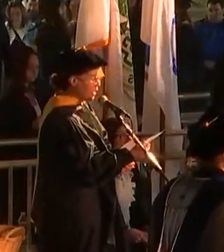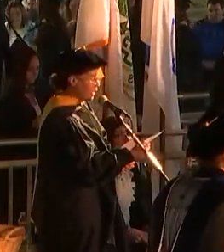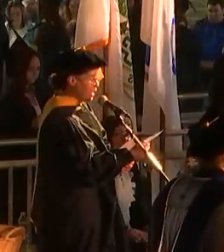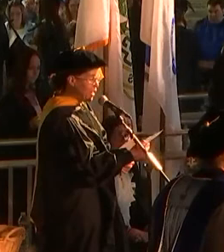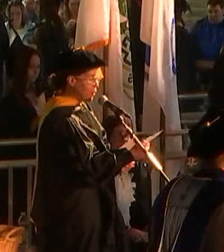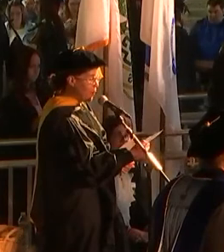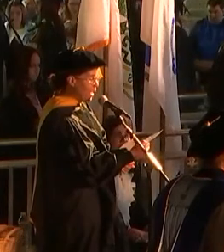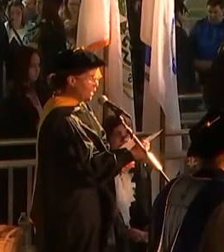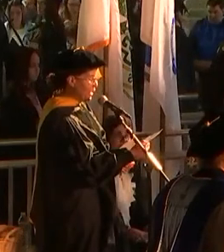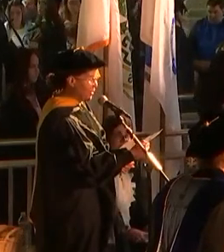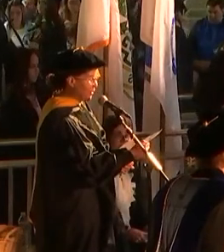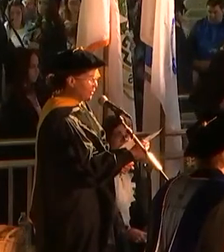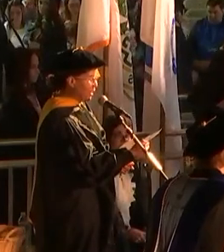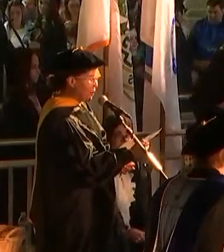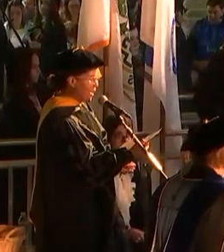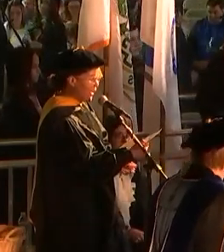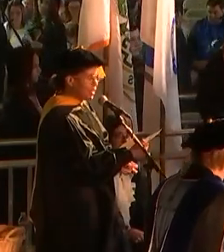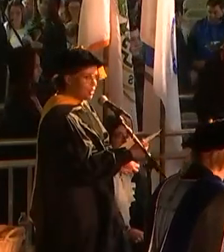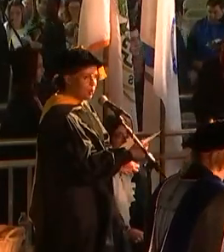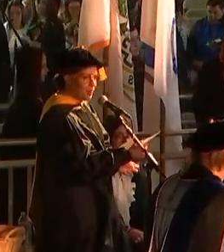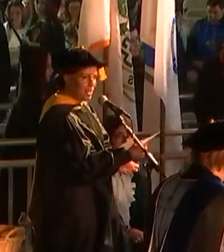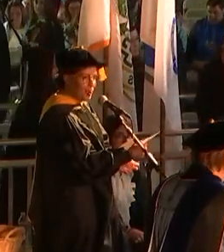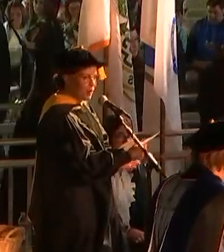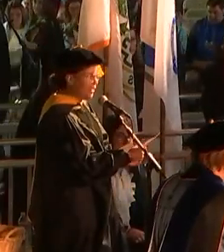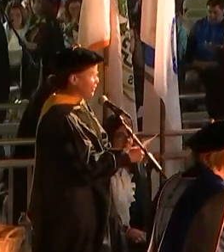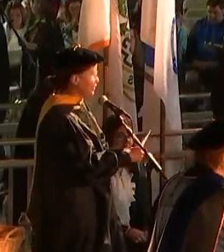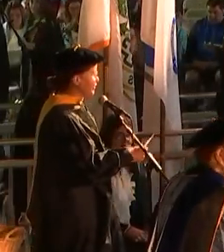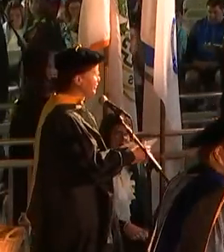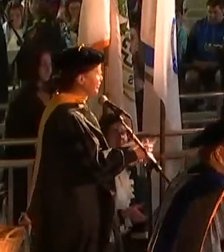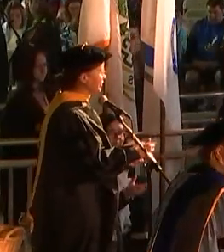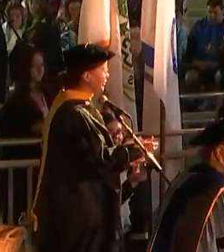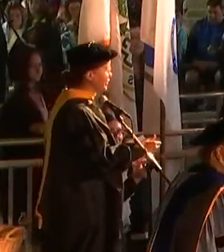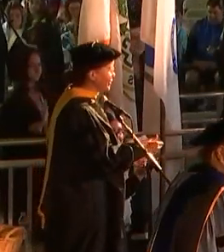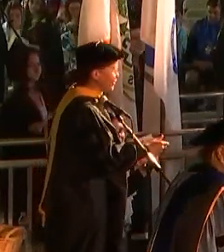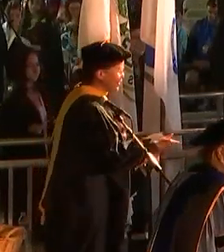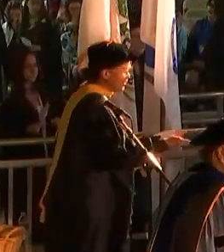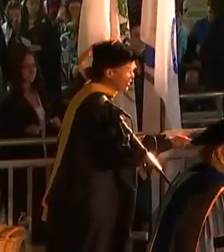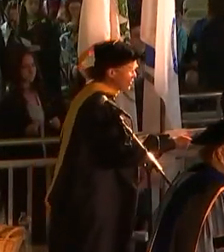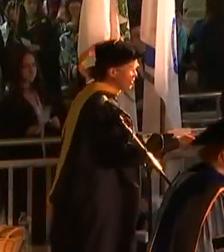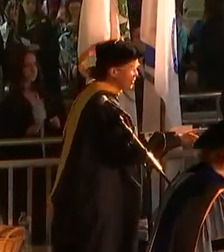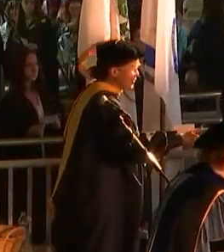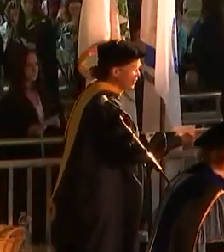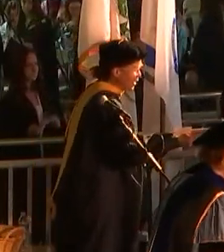Ashley Lynn Paquette, magna cum laude.